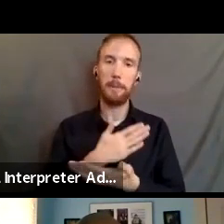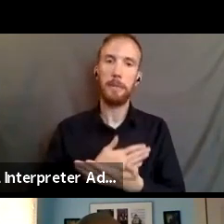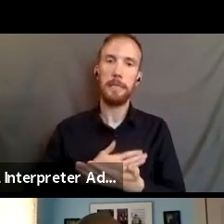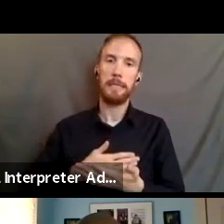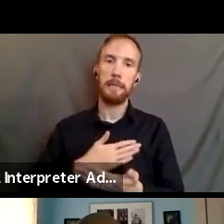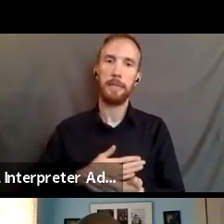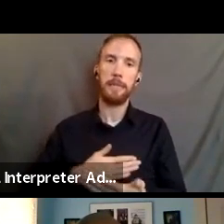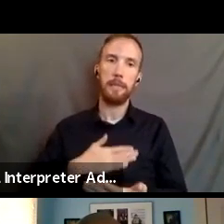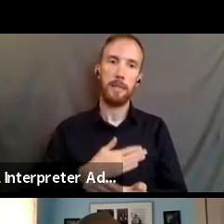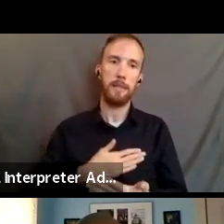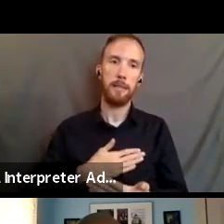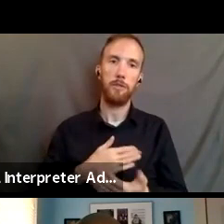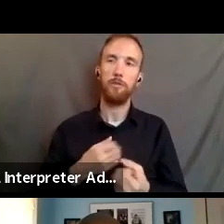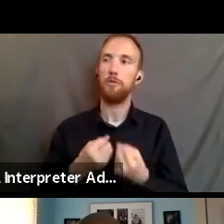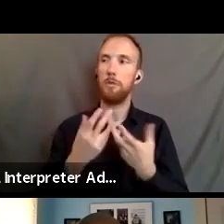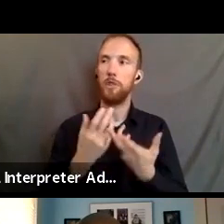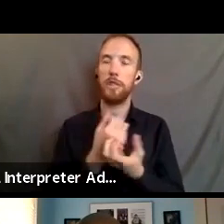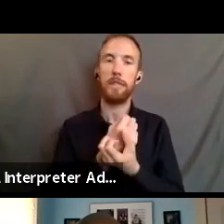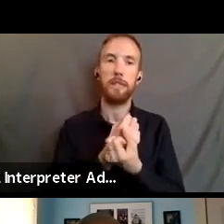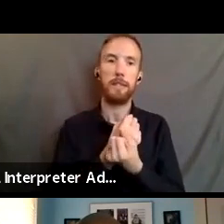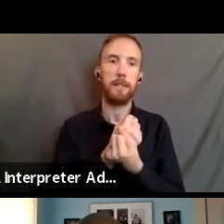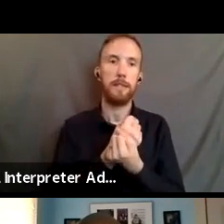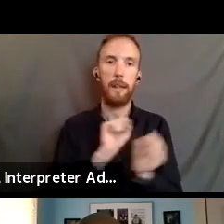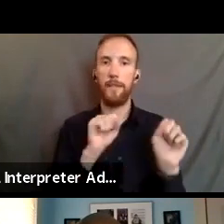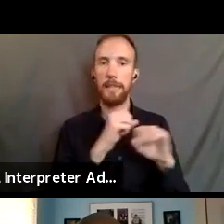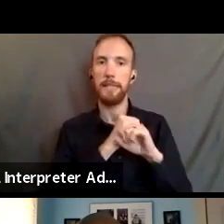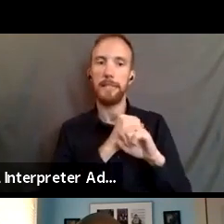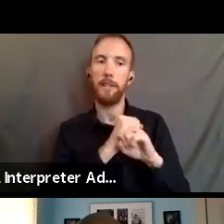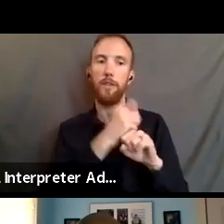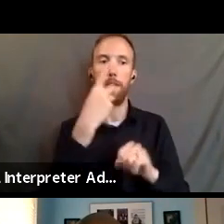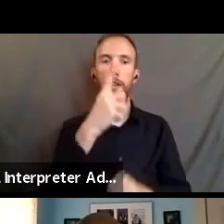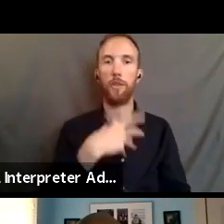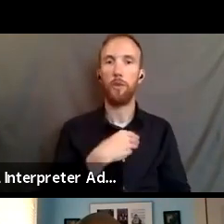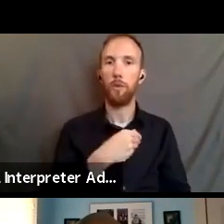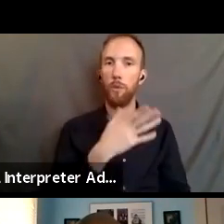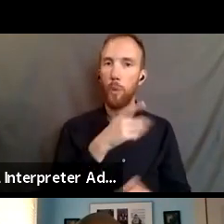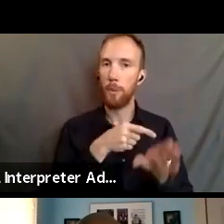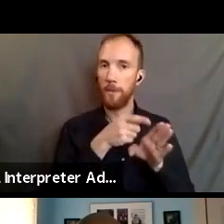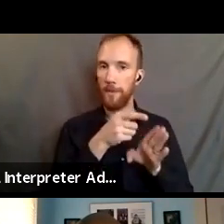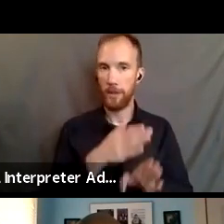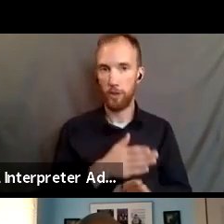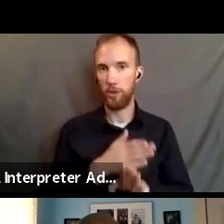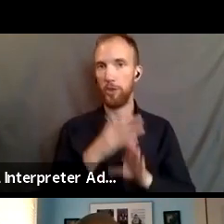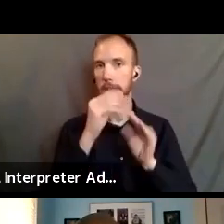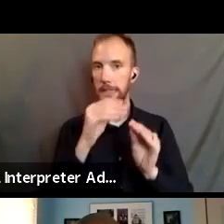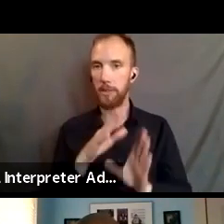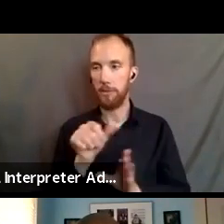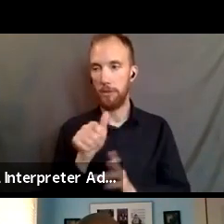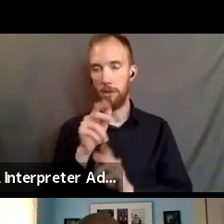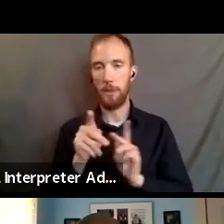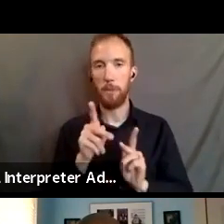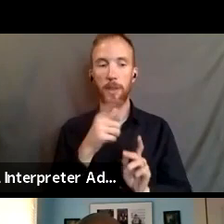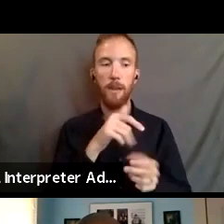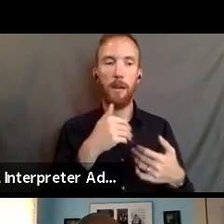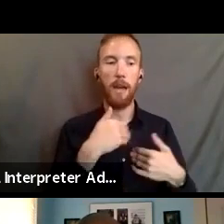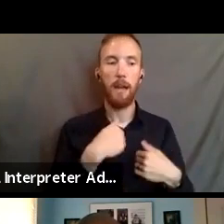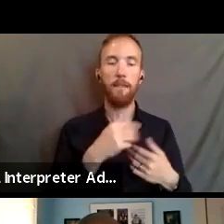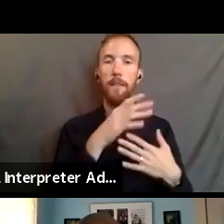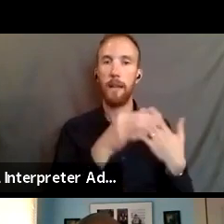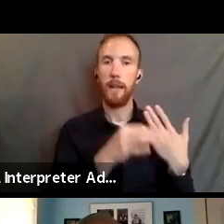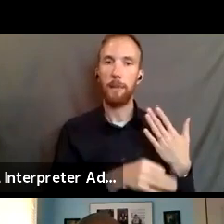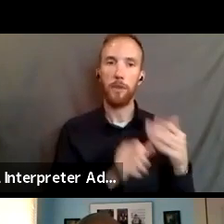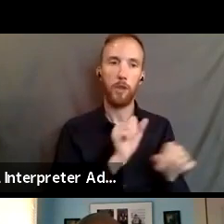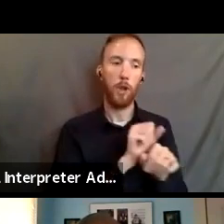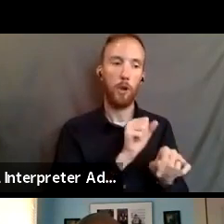white professionals are able to enjoy that so many white teachers are able to enjoy and that's the safety of working from home we have seen how black and